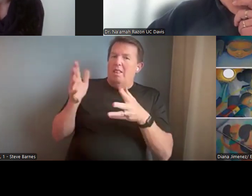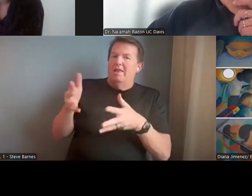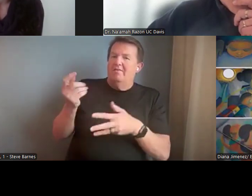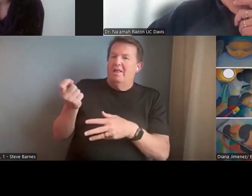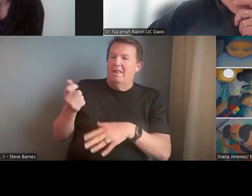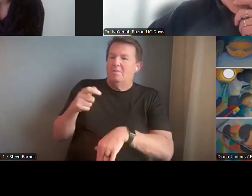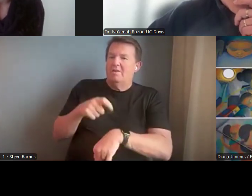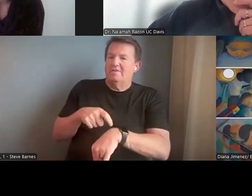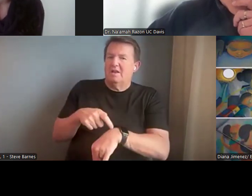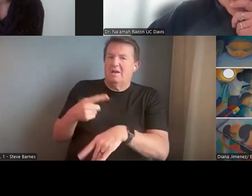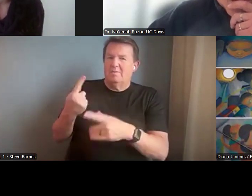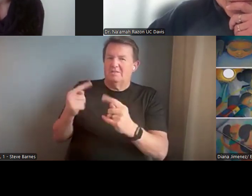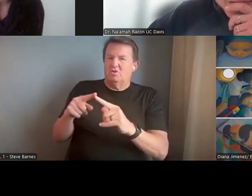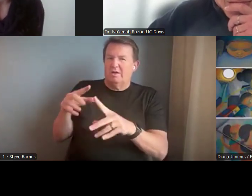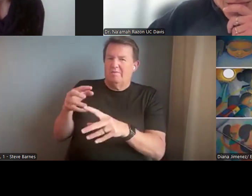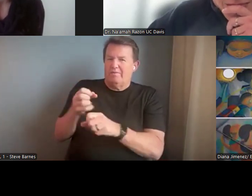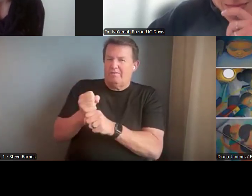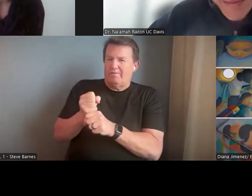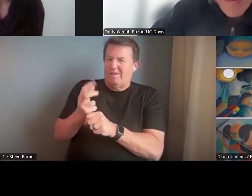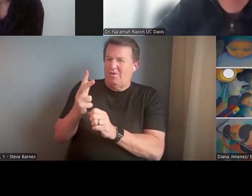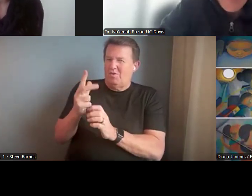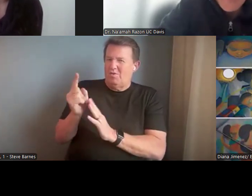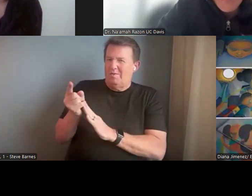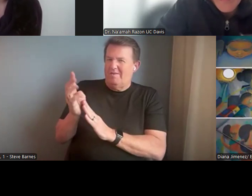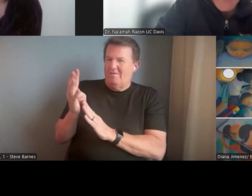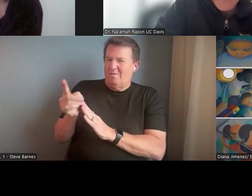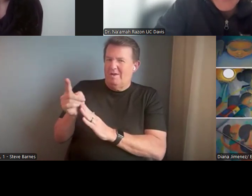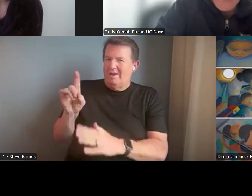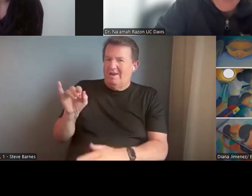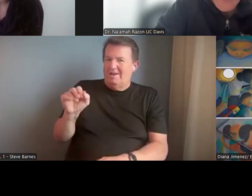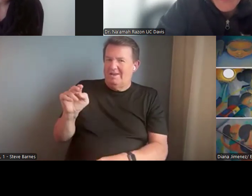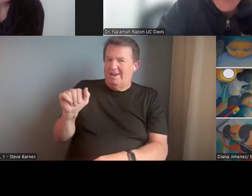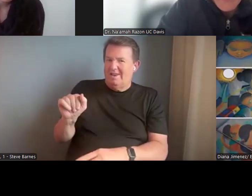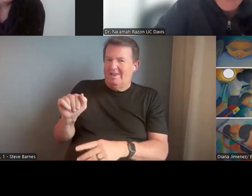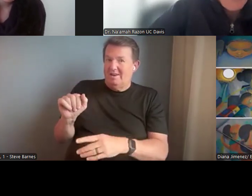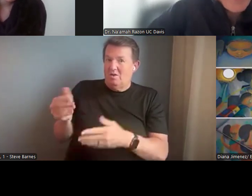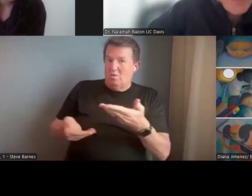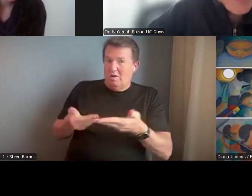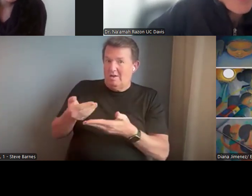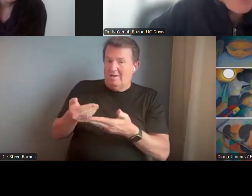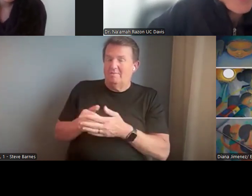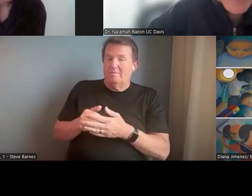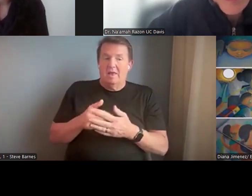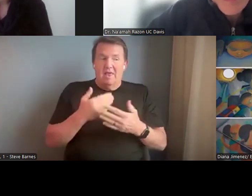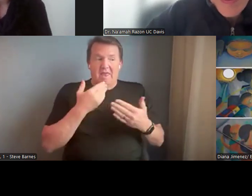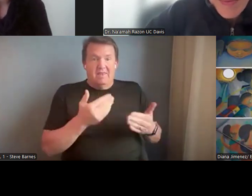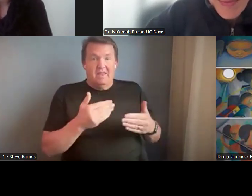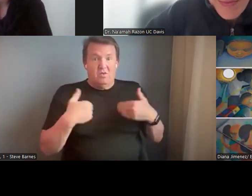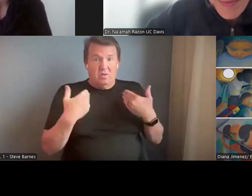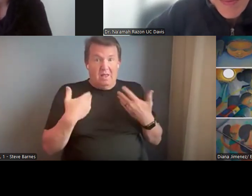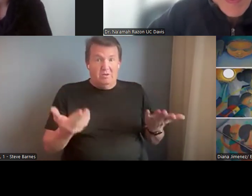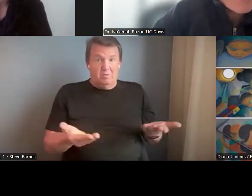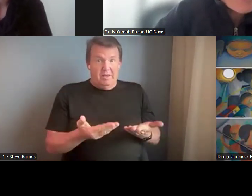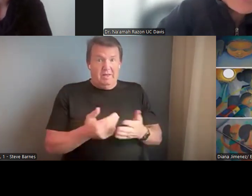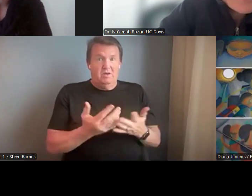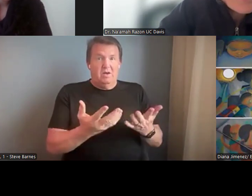wrap this up in the next 3 or 4 minutes. So Diana, welcome. It's great to hear from you. Thank you. Glad to be here. Just wanted